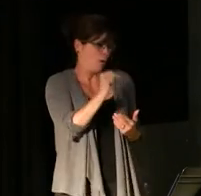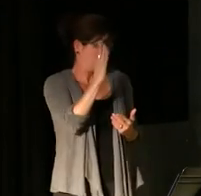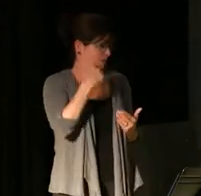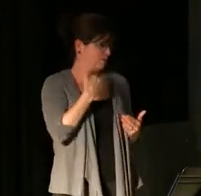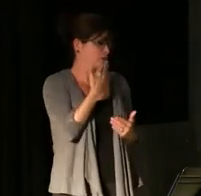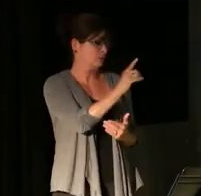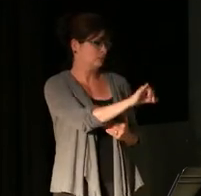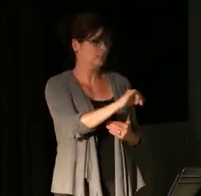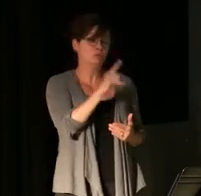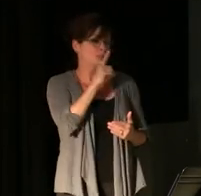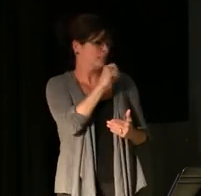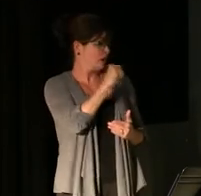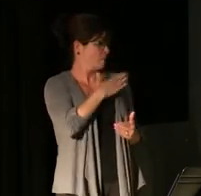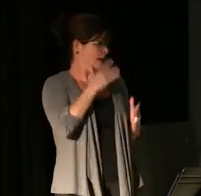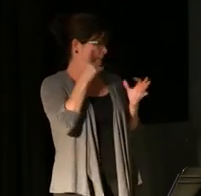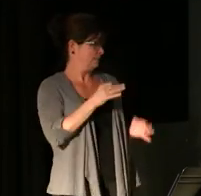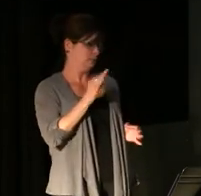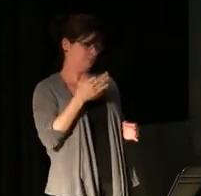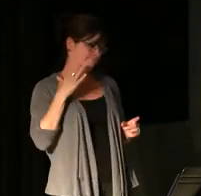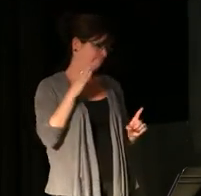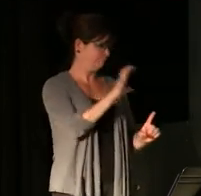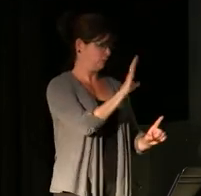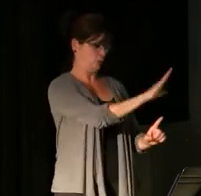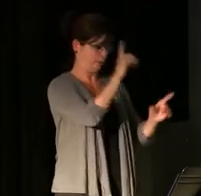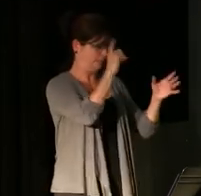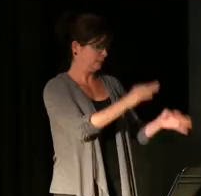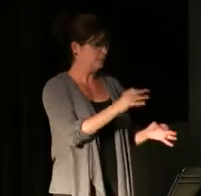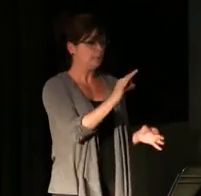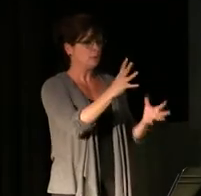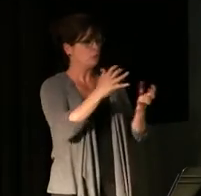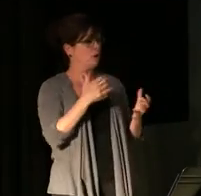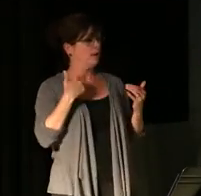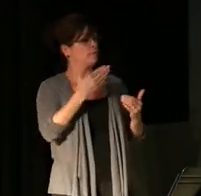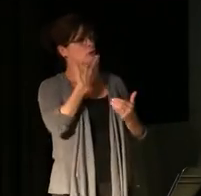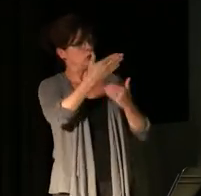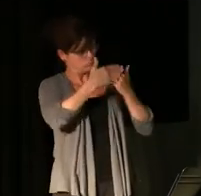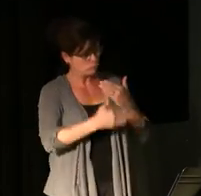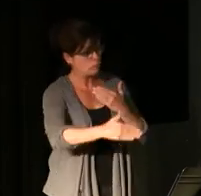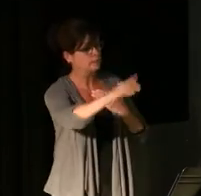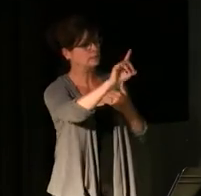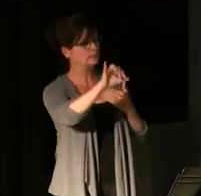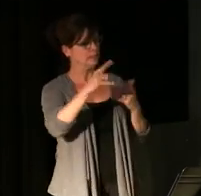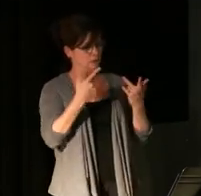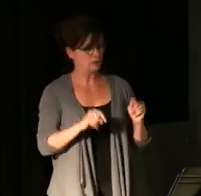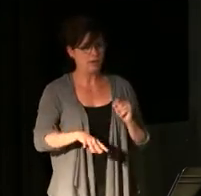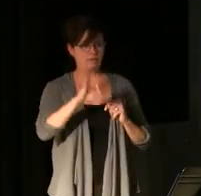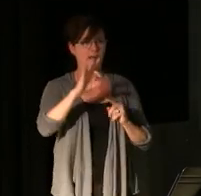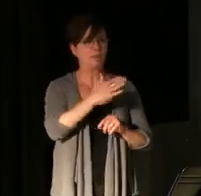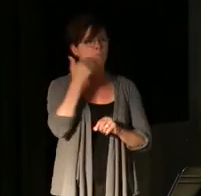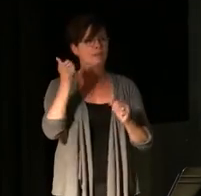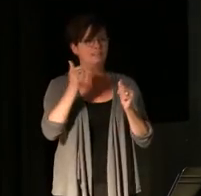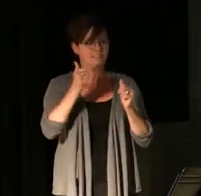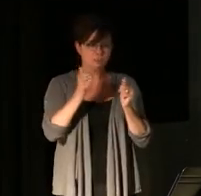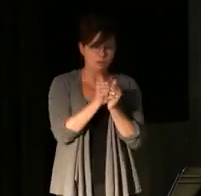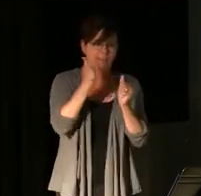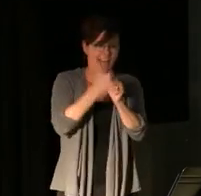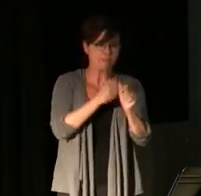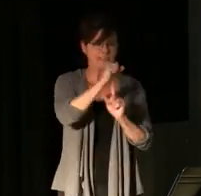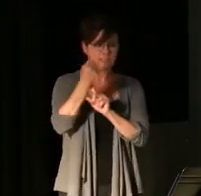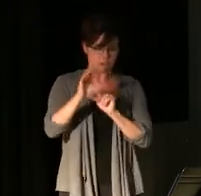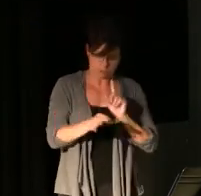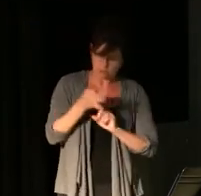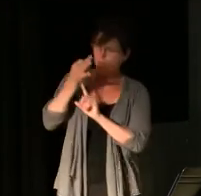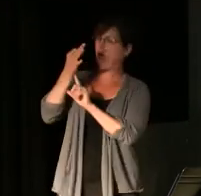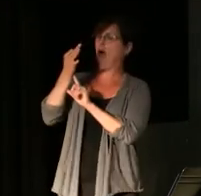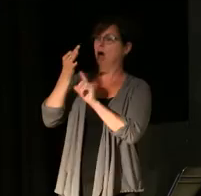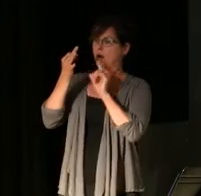fact, that's not my decision. That's your decision. If you want to have a good rest of your day, try to find the best out of every situation, and maybe you'll see